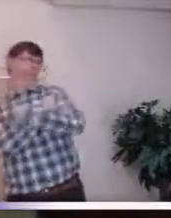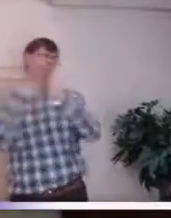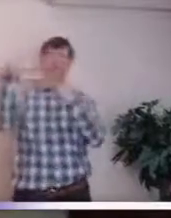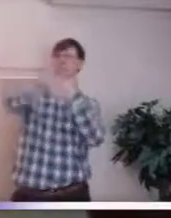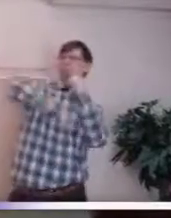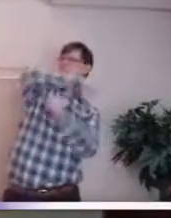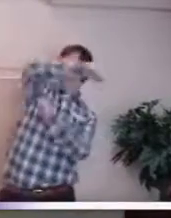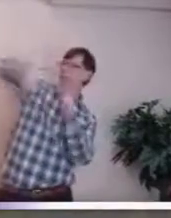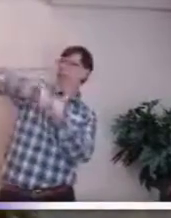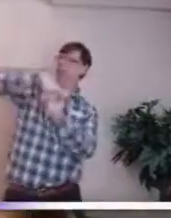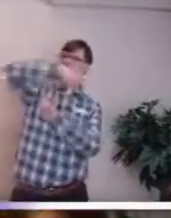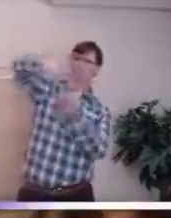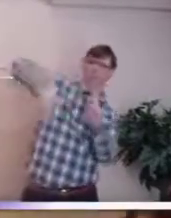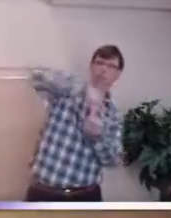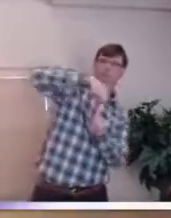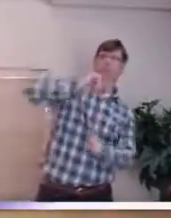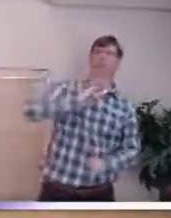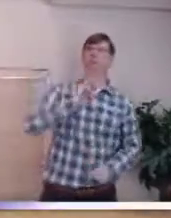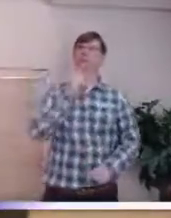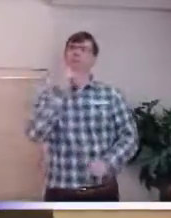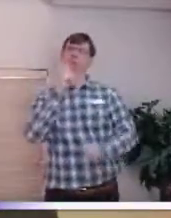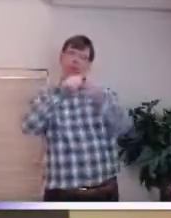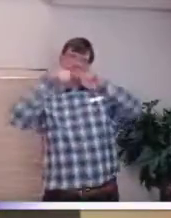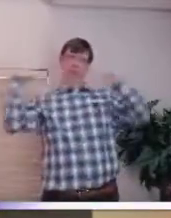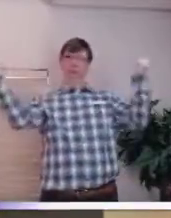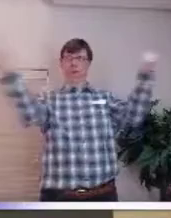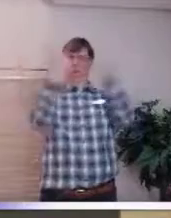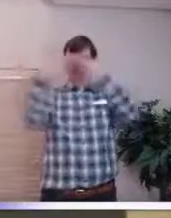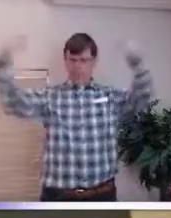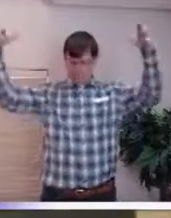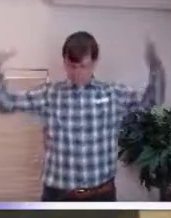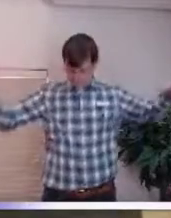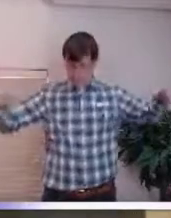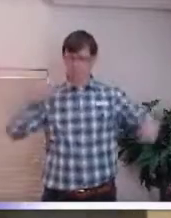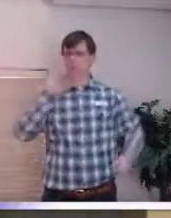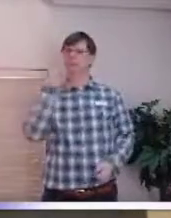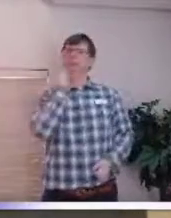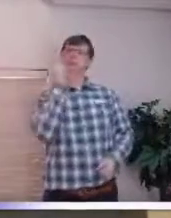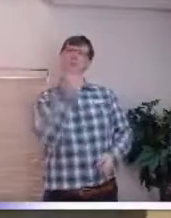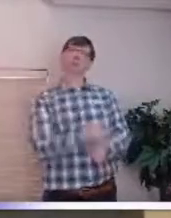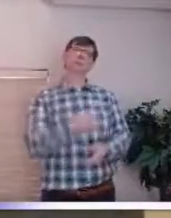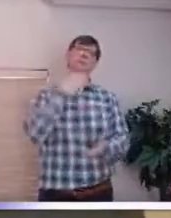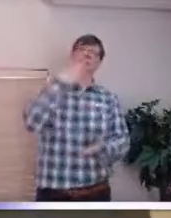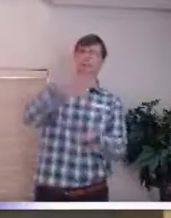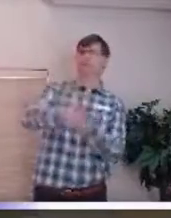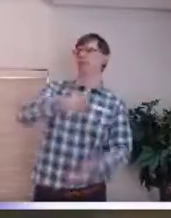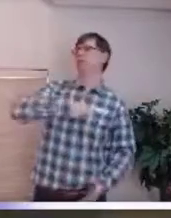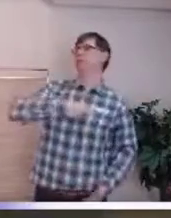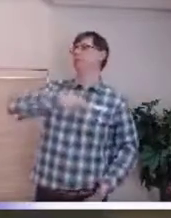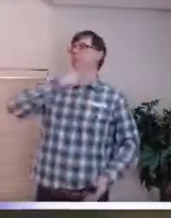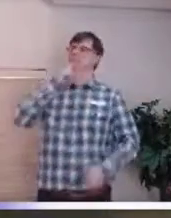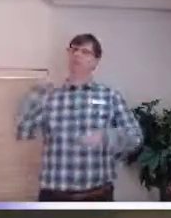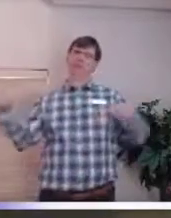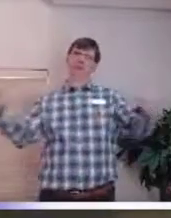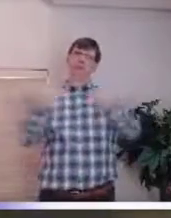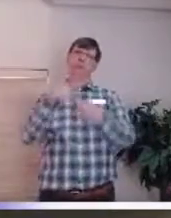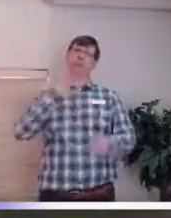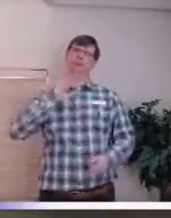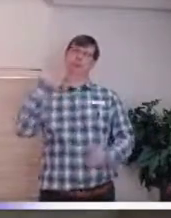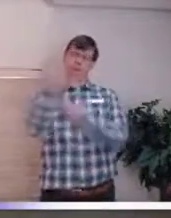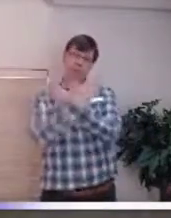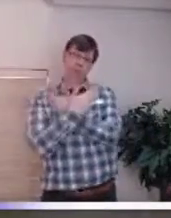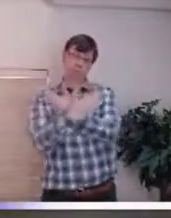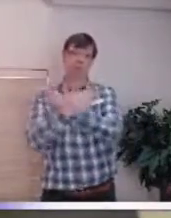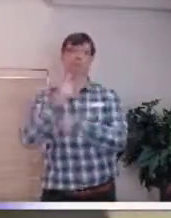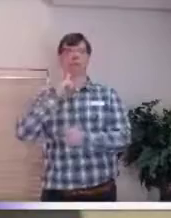me when I walked into this sacred space. So it is such an honor to be with you all, beloveds, on the